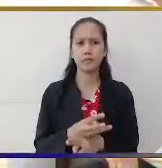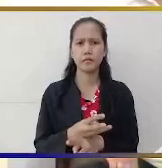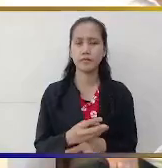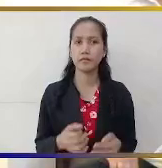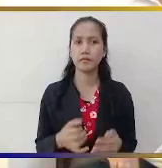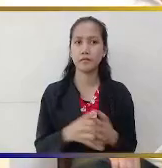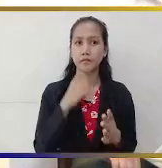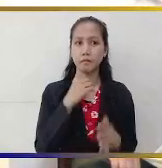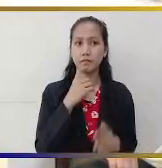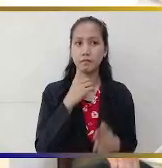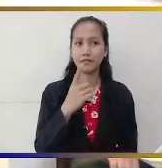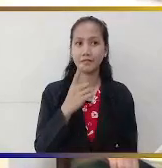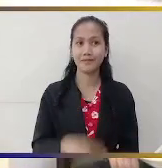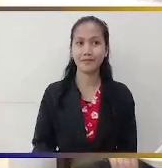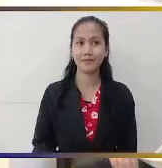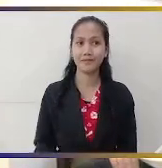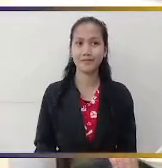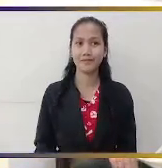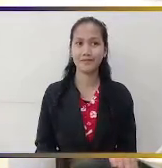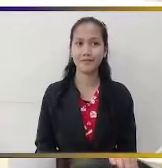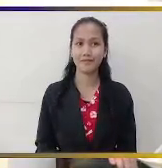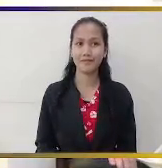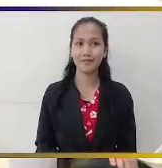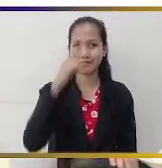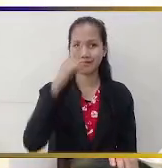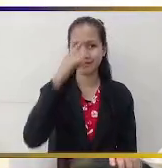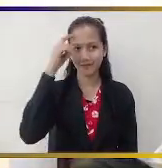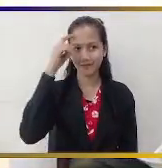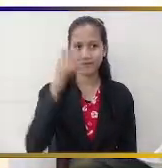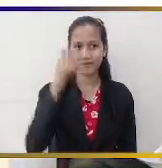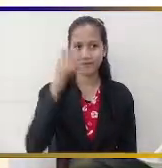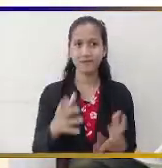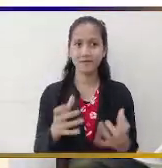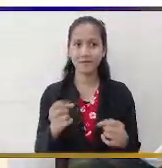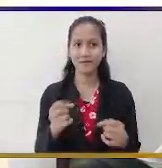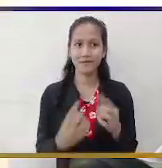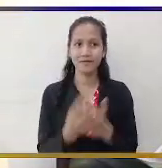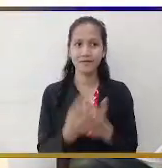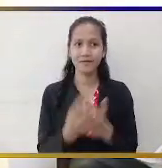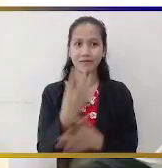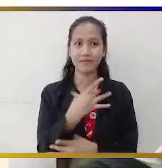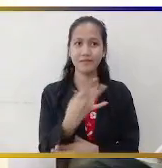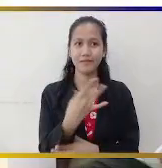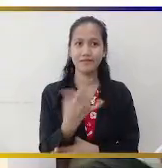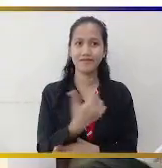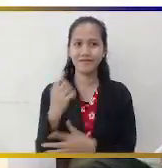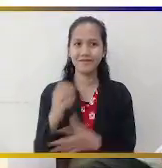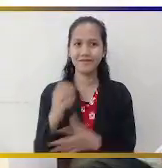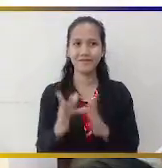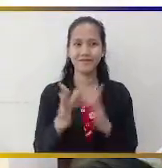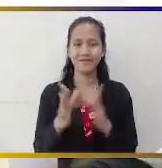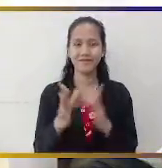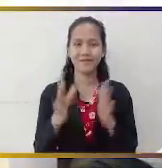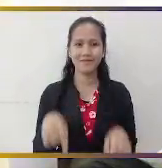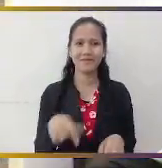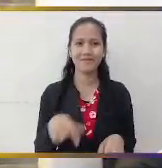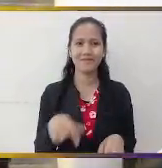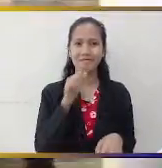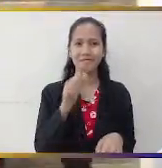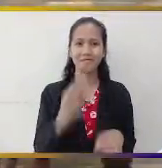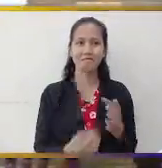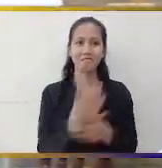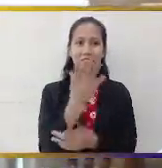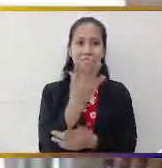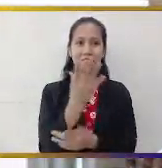devil's deceiving you. Because he doesn't want you to grow like the other Christians here have grown that have learned to give. Amen.